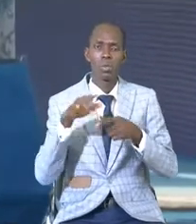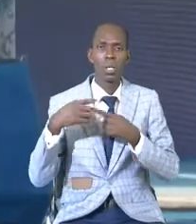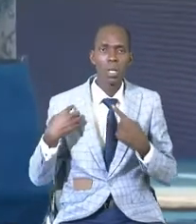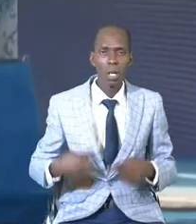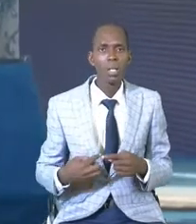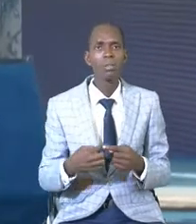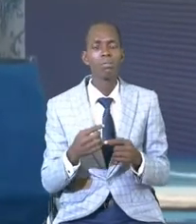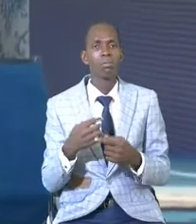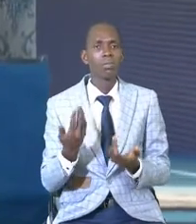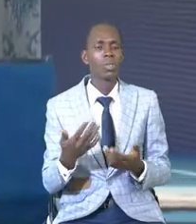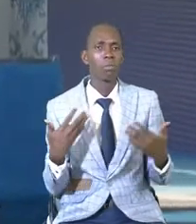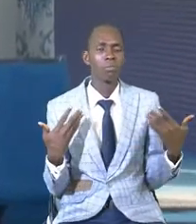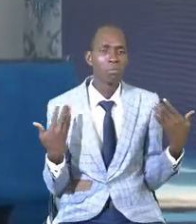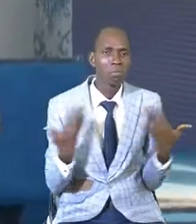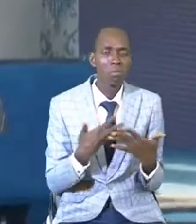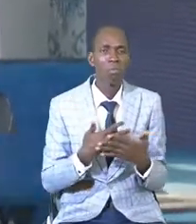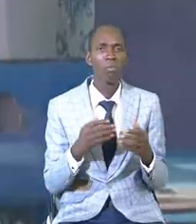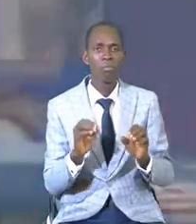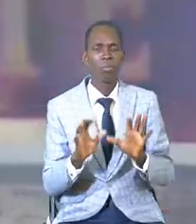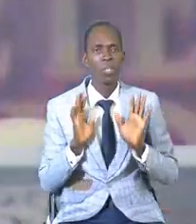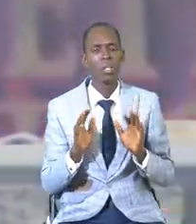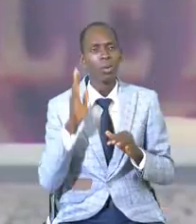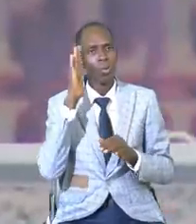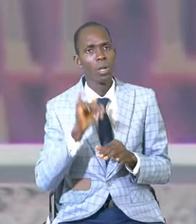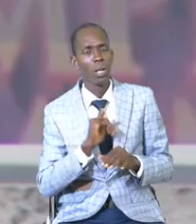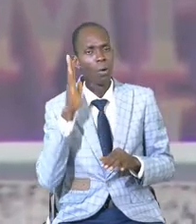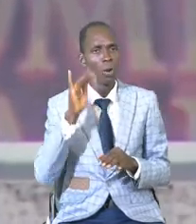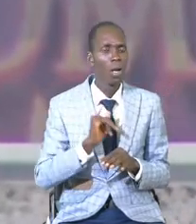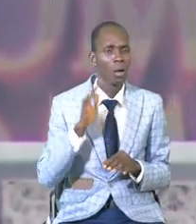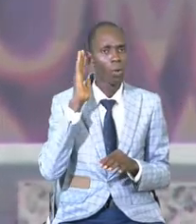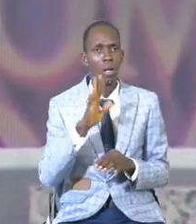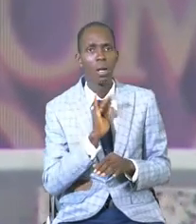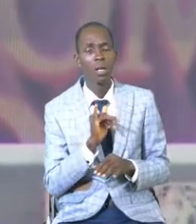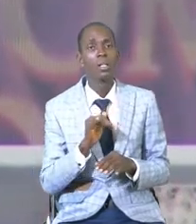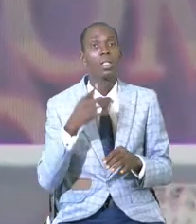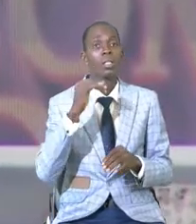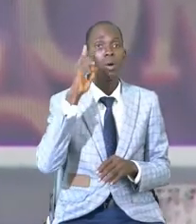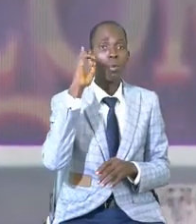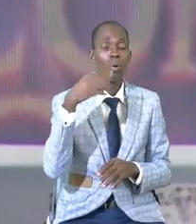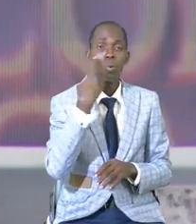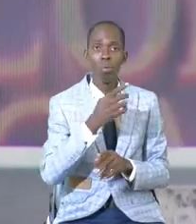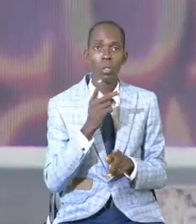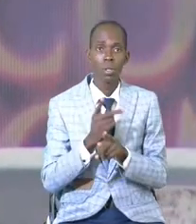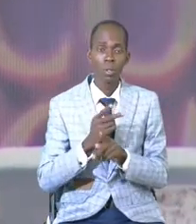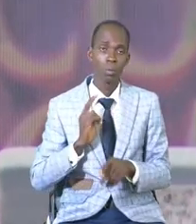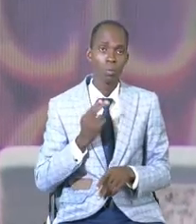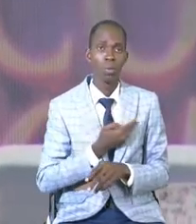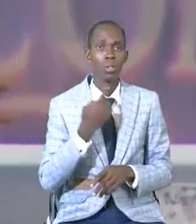heart. Will I be able? The one who sustains us and the one who